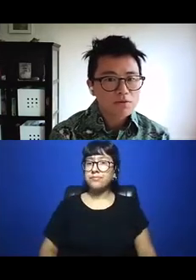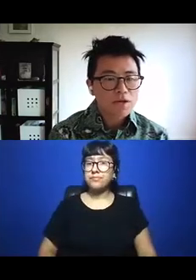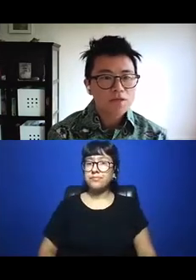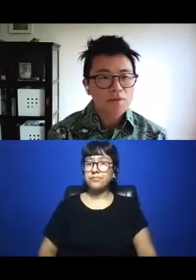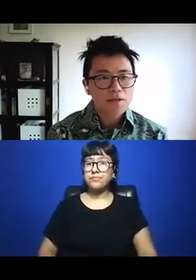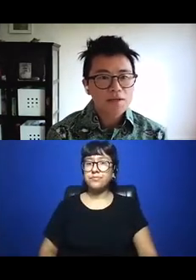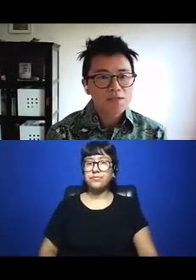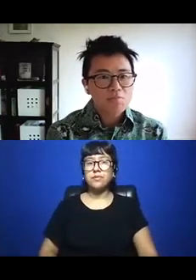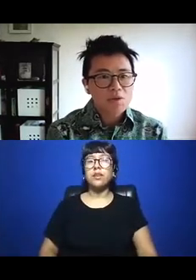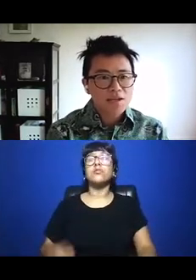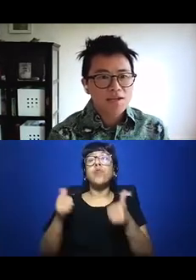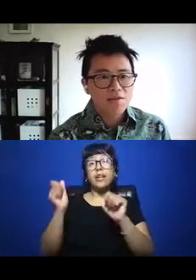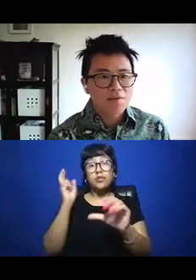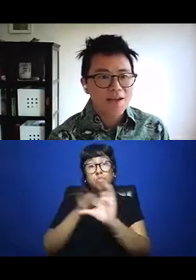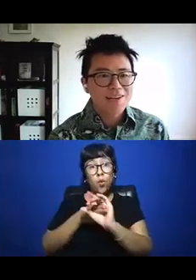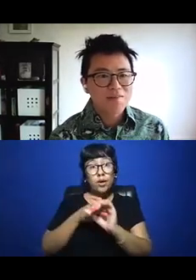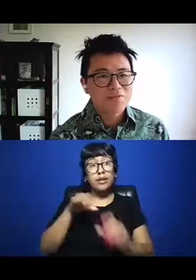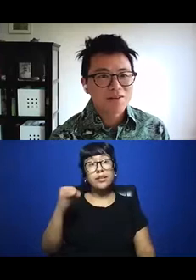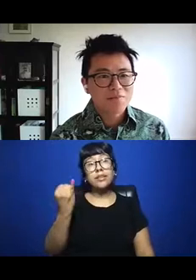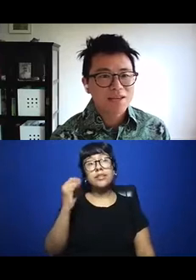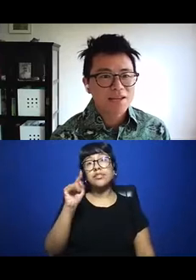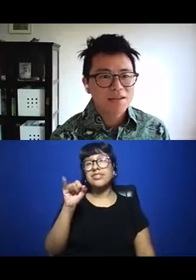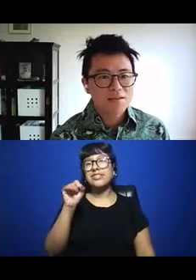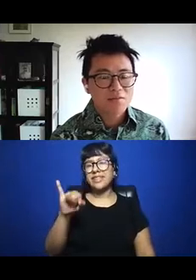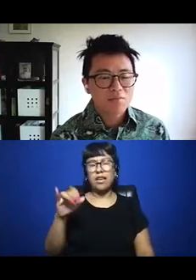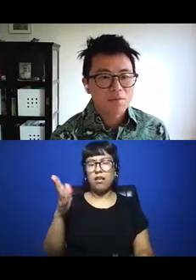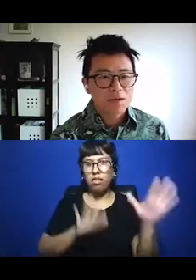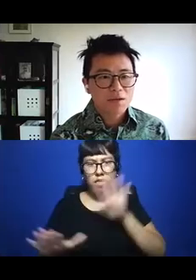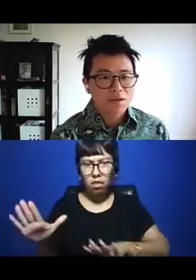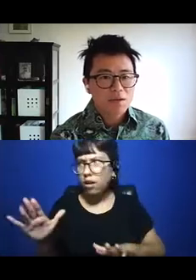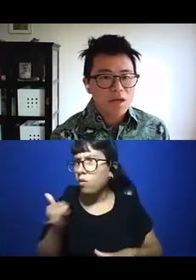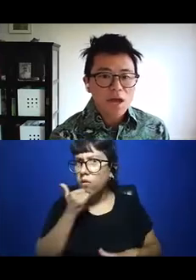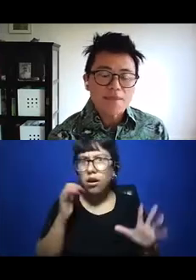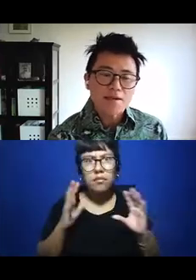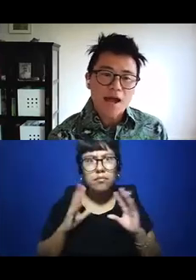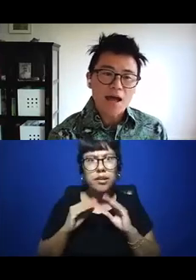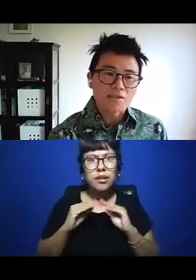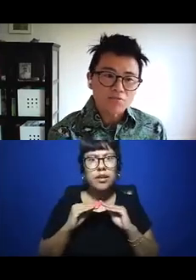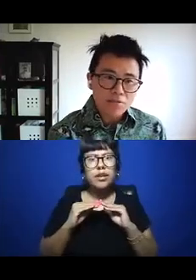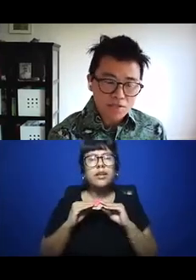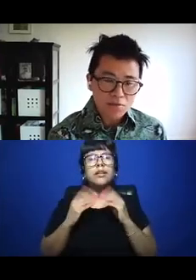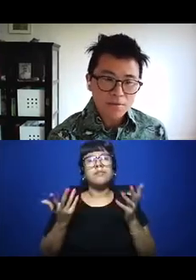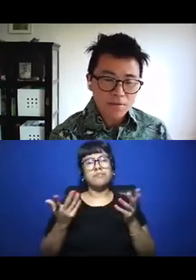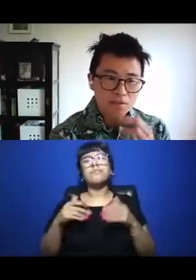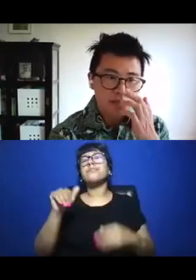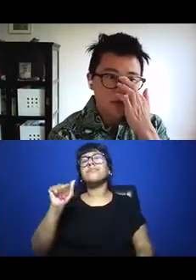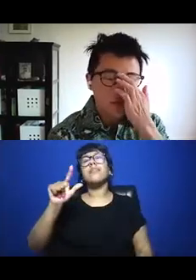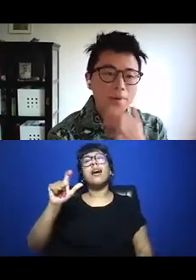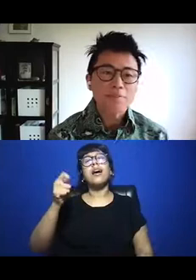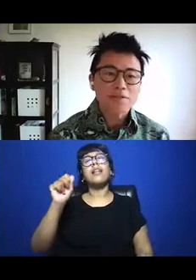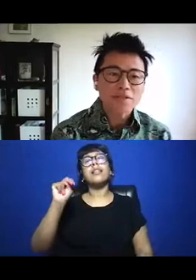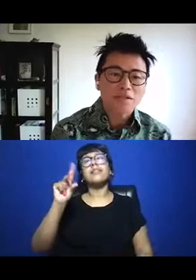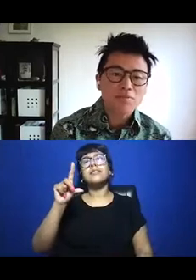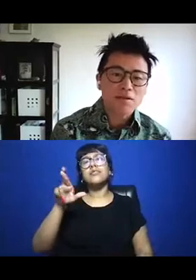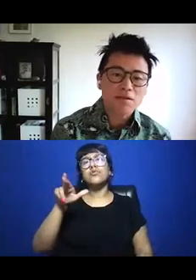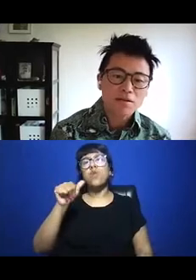Where you're trying to join a Jitsi meeting and you end up in the wrong meeting? And then Alexandra, were you